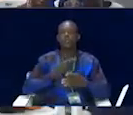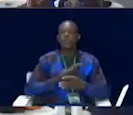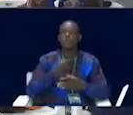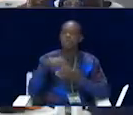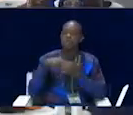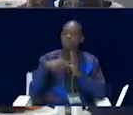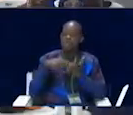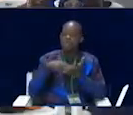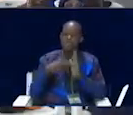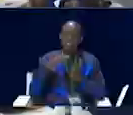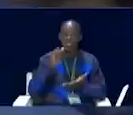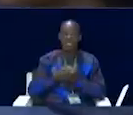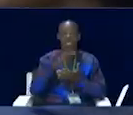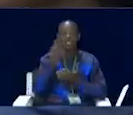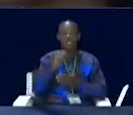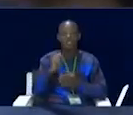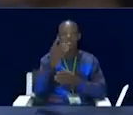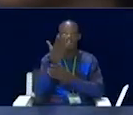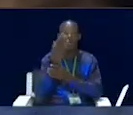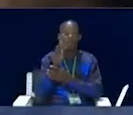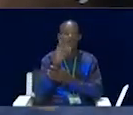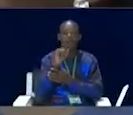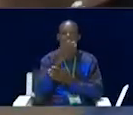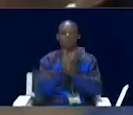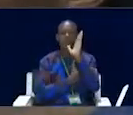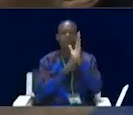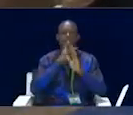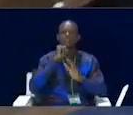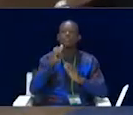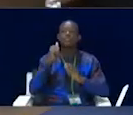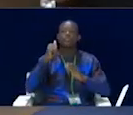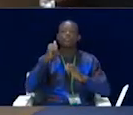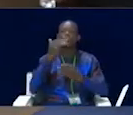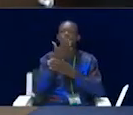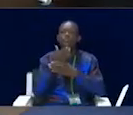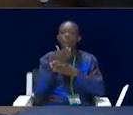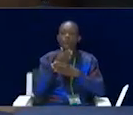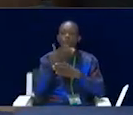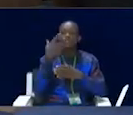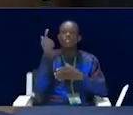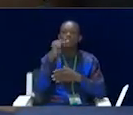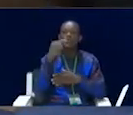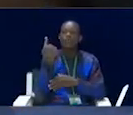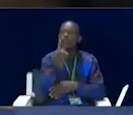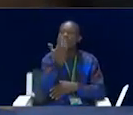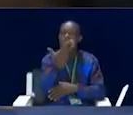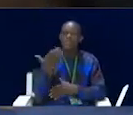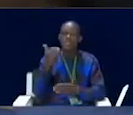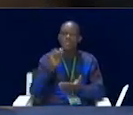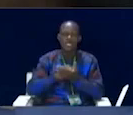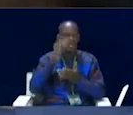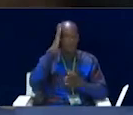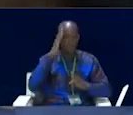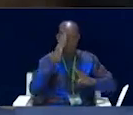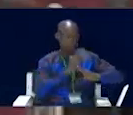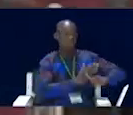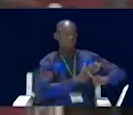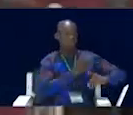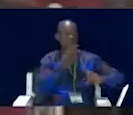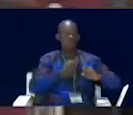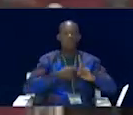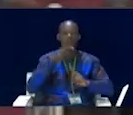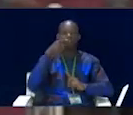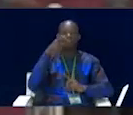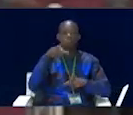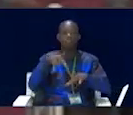the power of God is not short. The only thing that will debar you, the only thing that will hinder you from receiving tonight